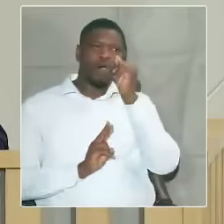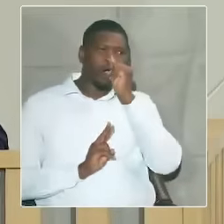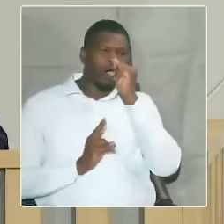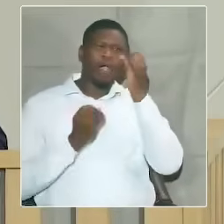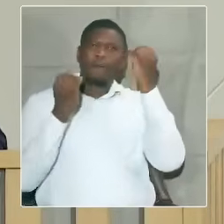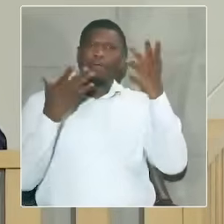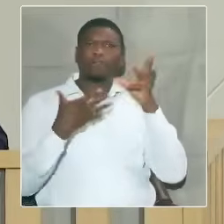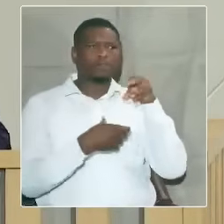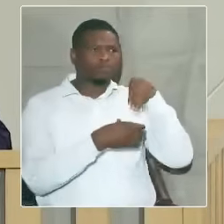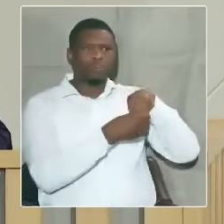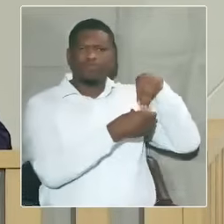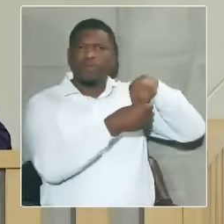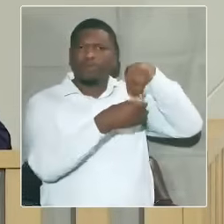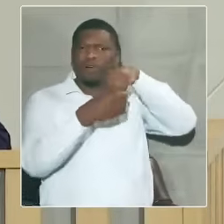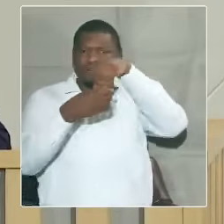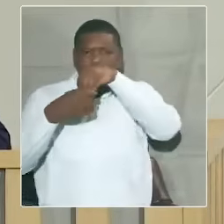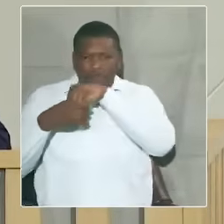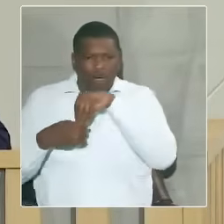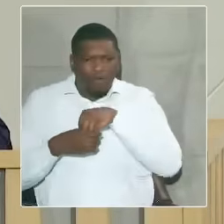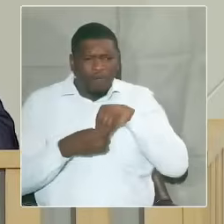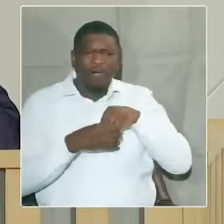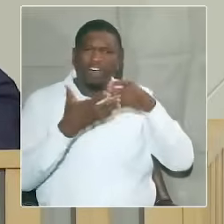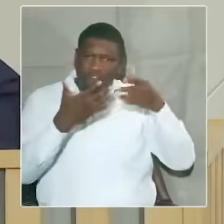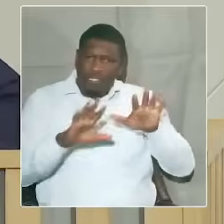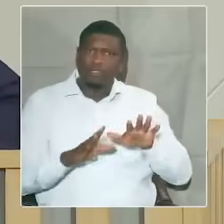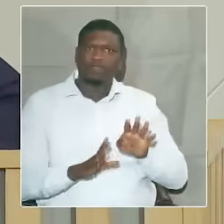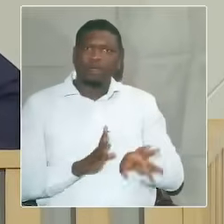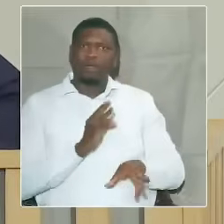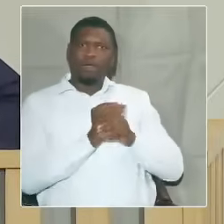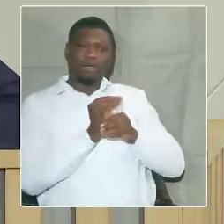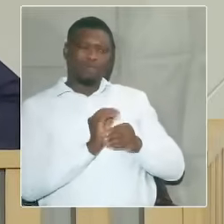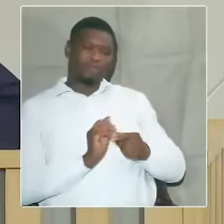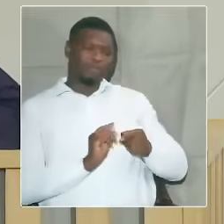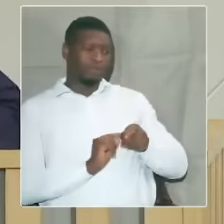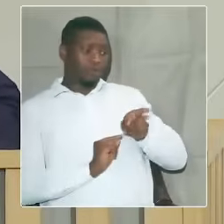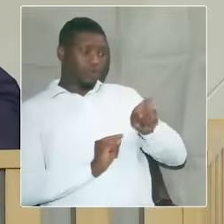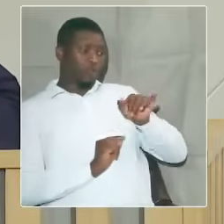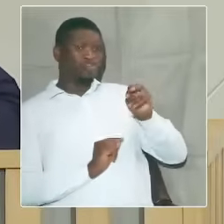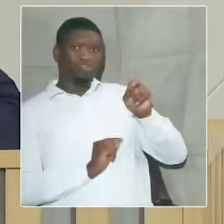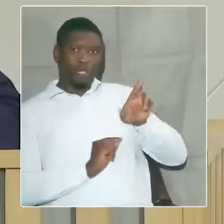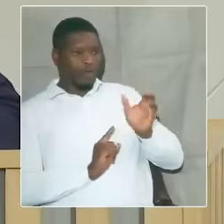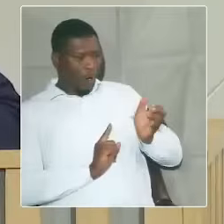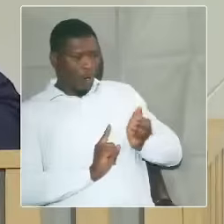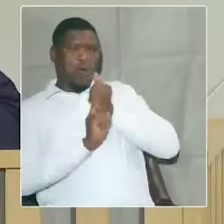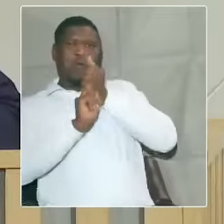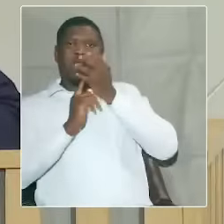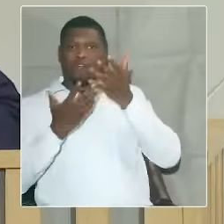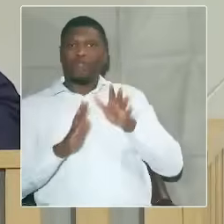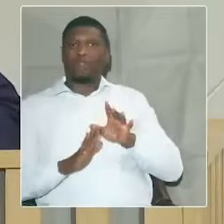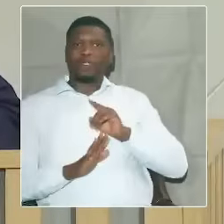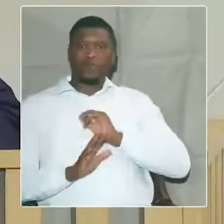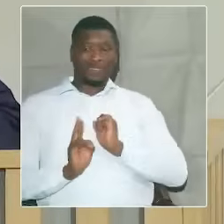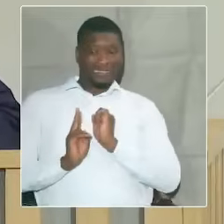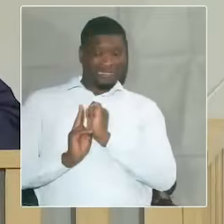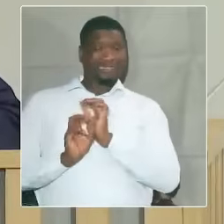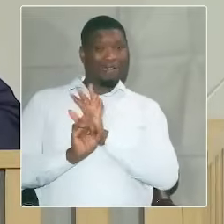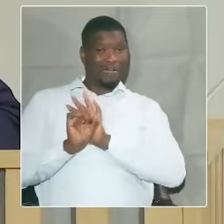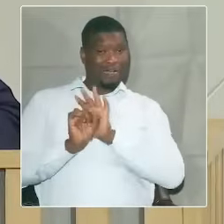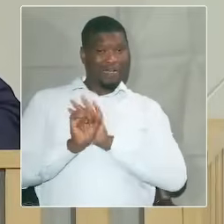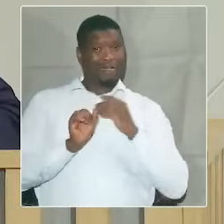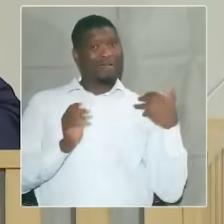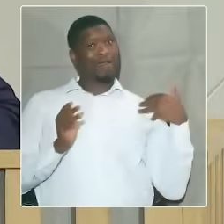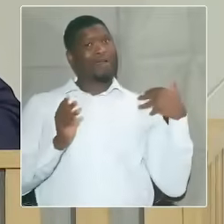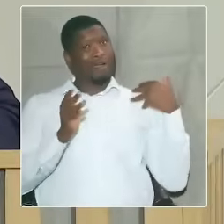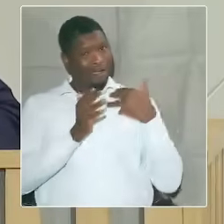Matlala is involved in various crimes and suspected to be involved in the kidnapping of Mr. Cheribu